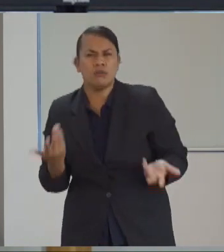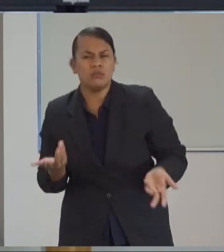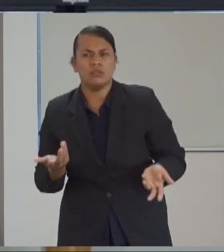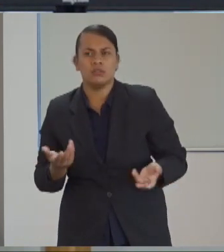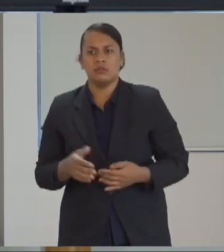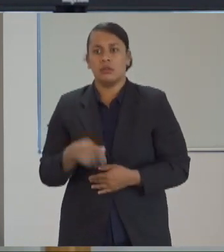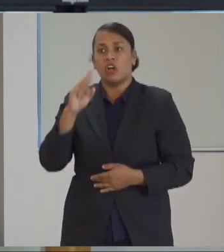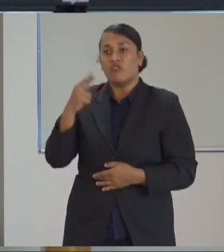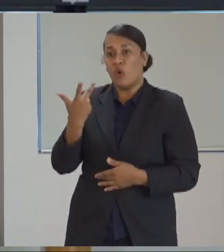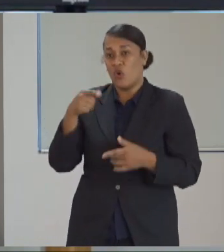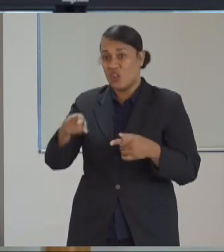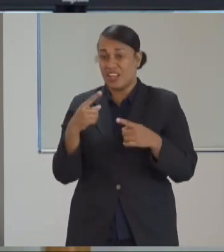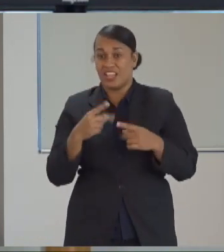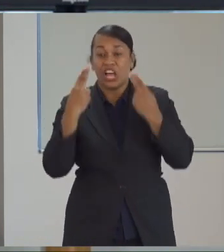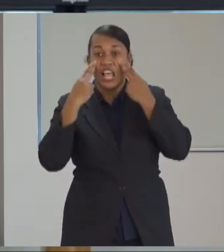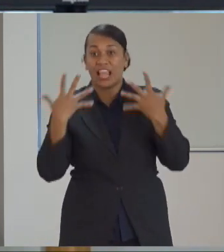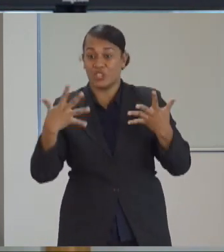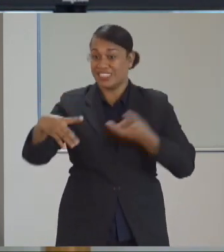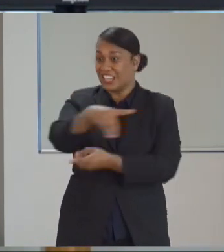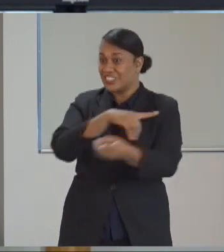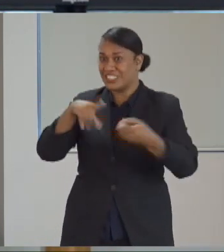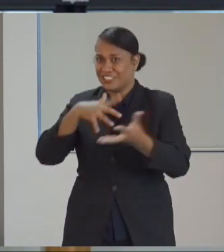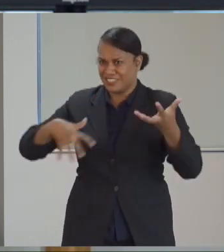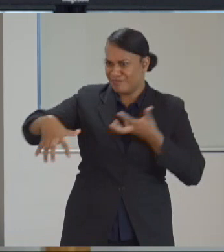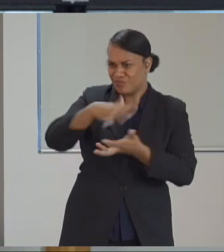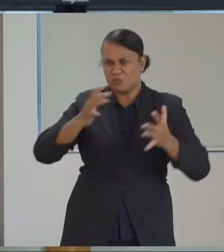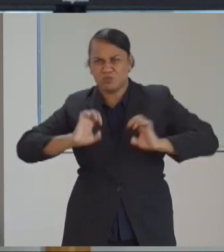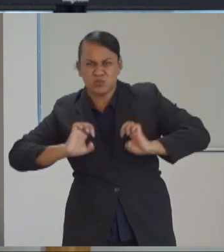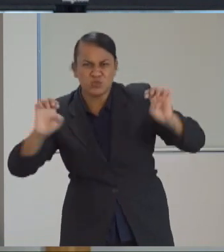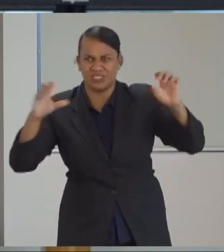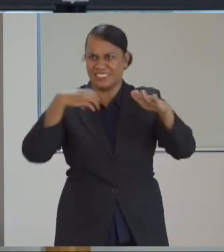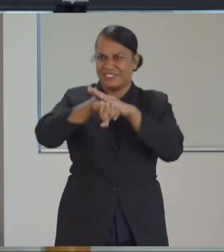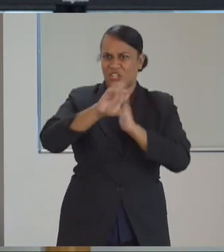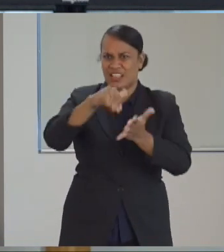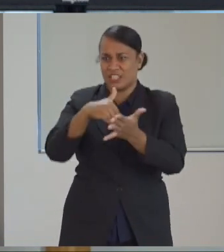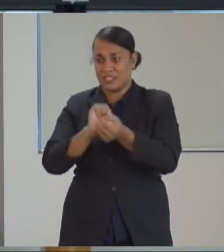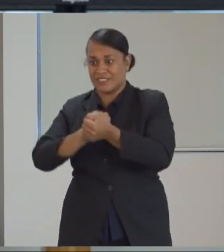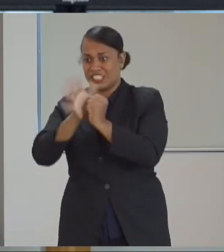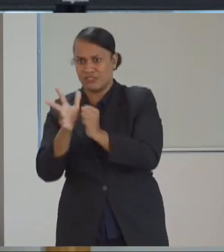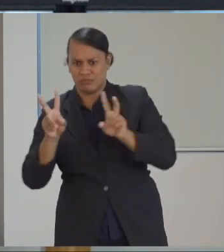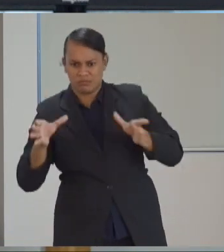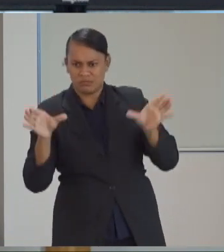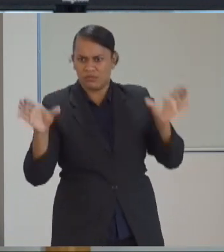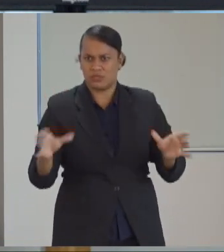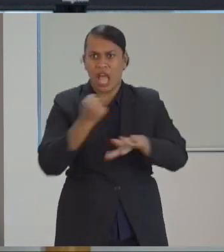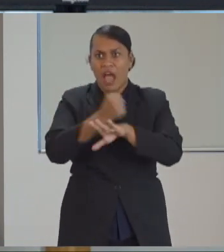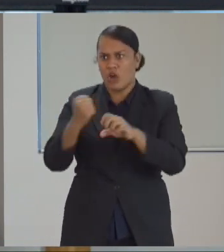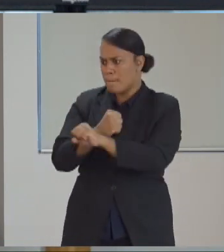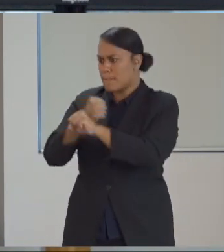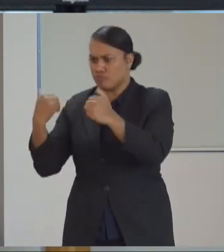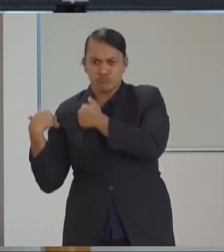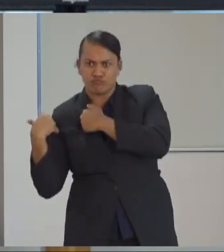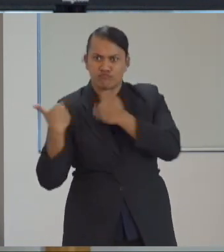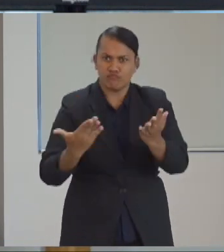of natural disaster on the pandemic now has on the government's powers in terms of how this relates to what